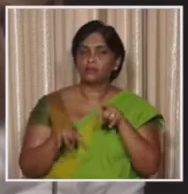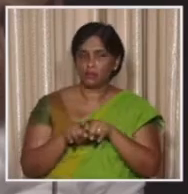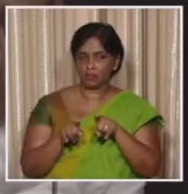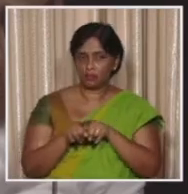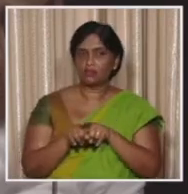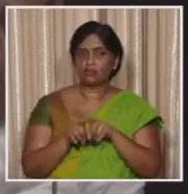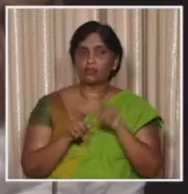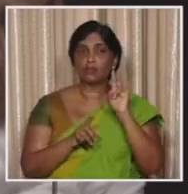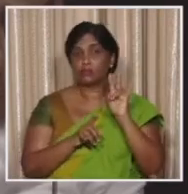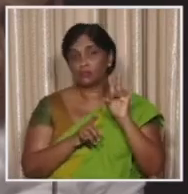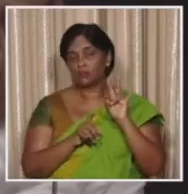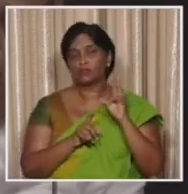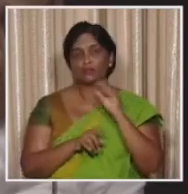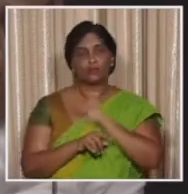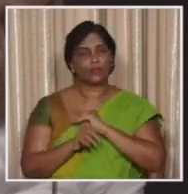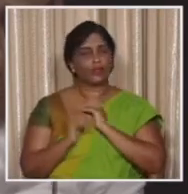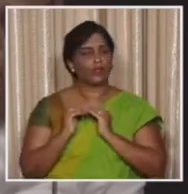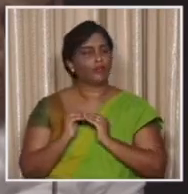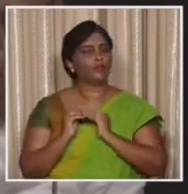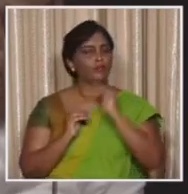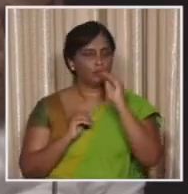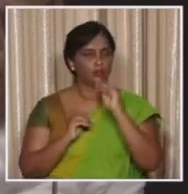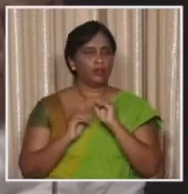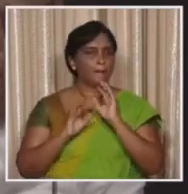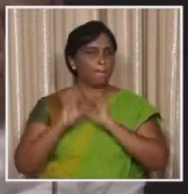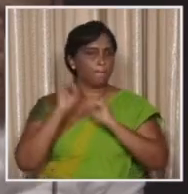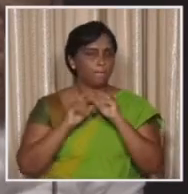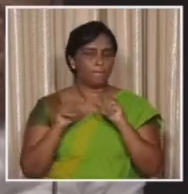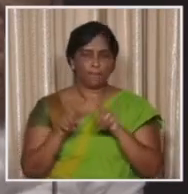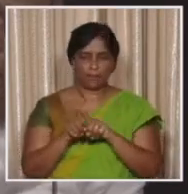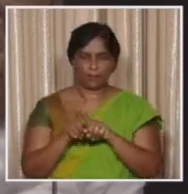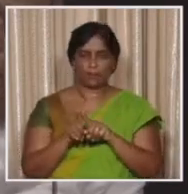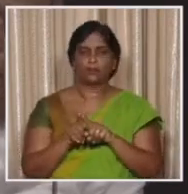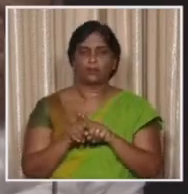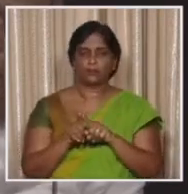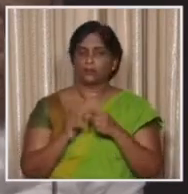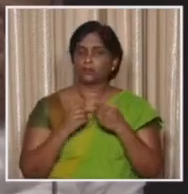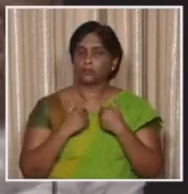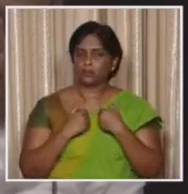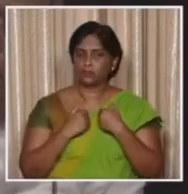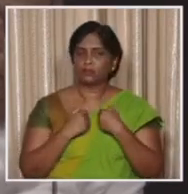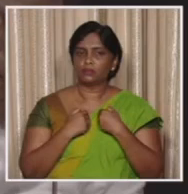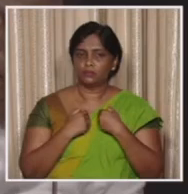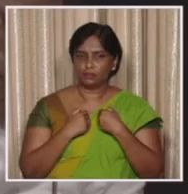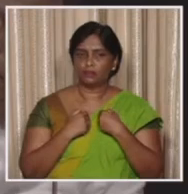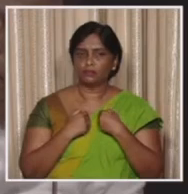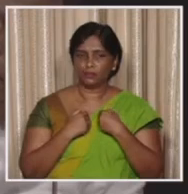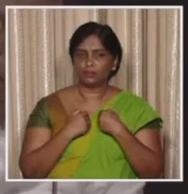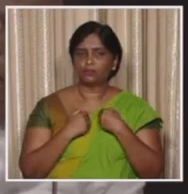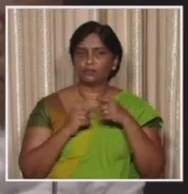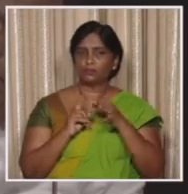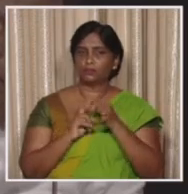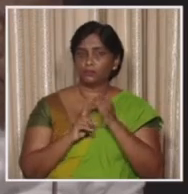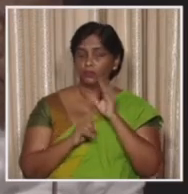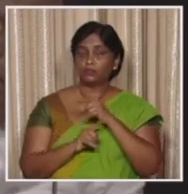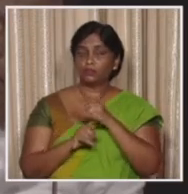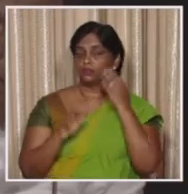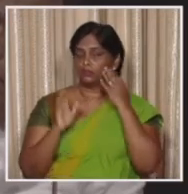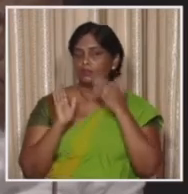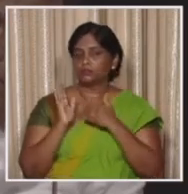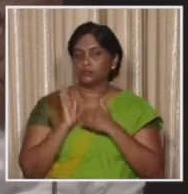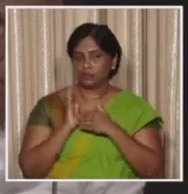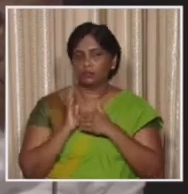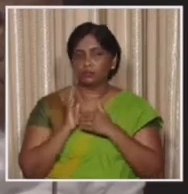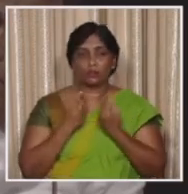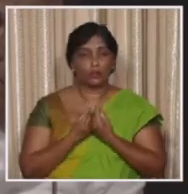25%. So there was a give and take there why we had the minimum rate, but His Excellency the President wants it to be removed very soon.